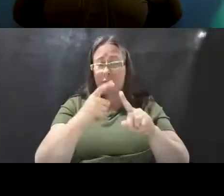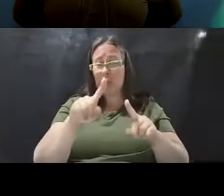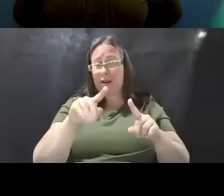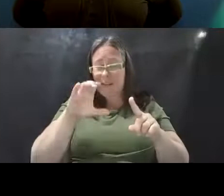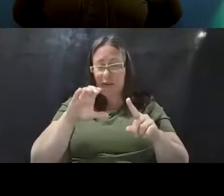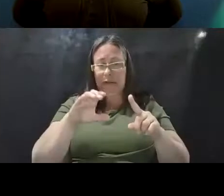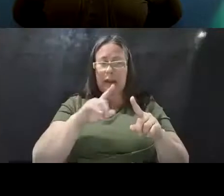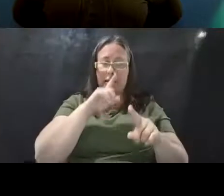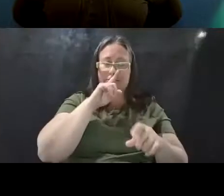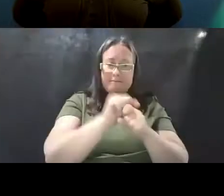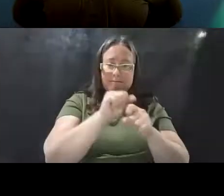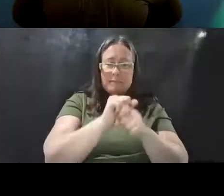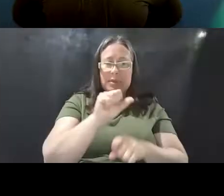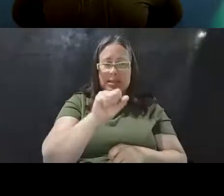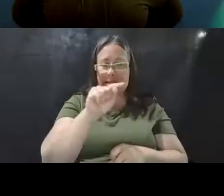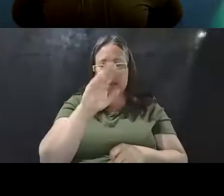stem cells.